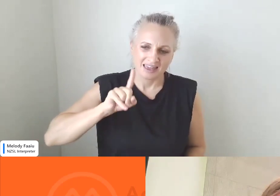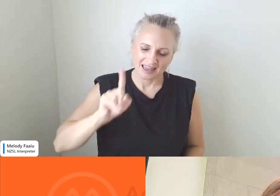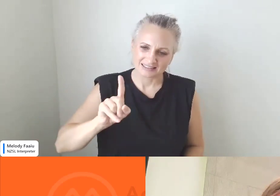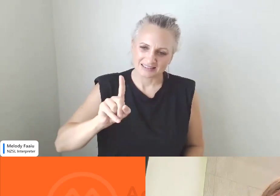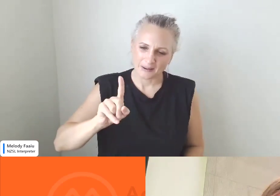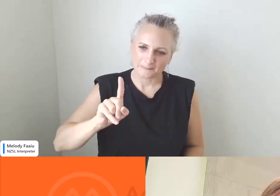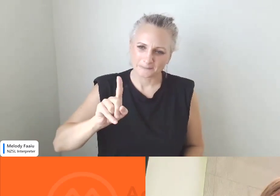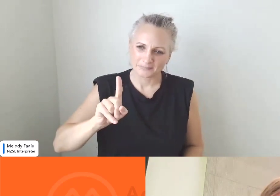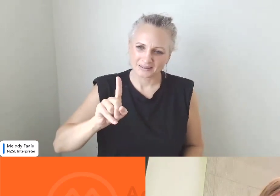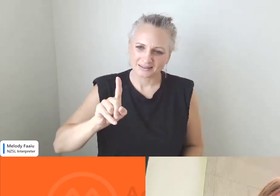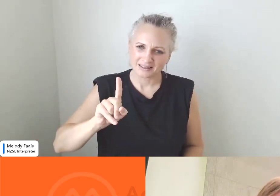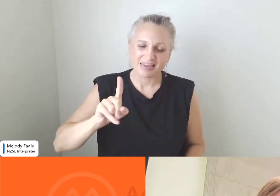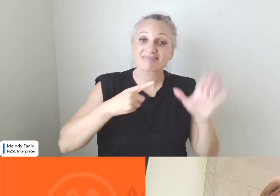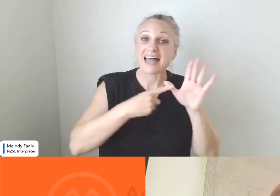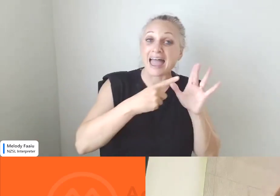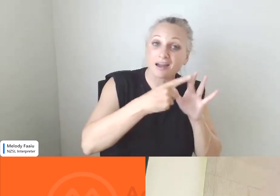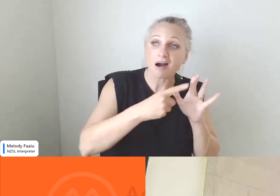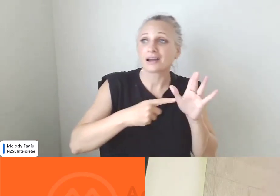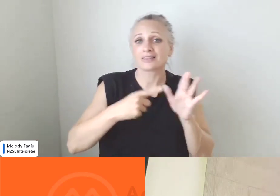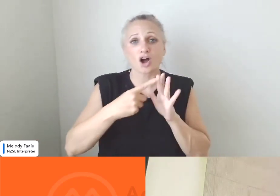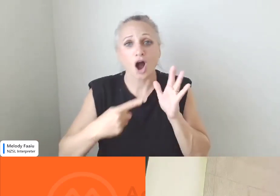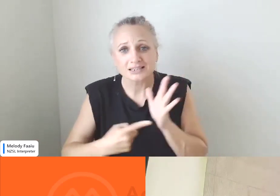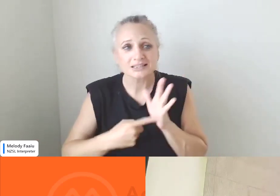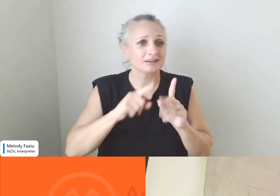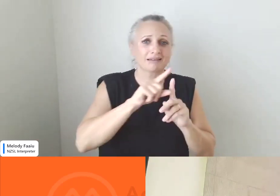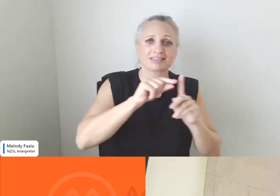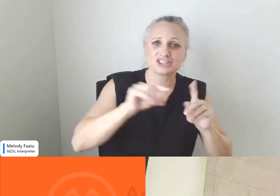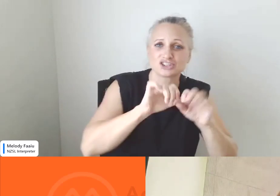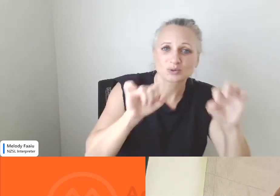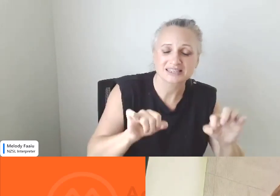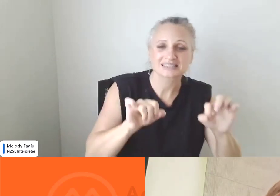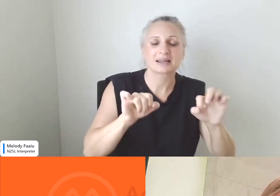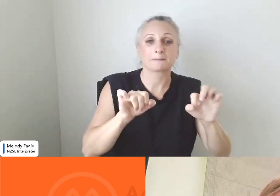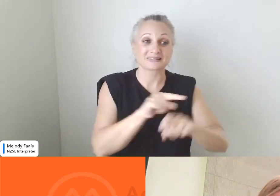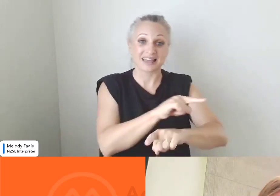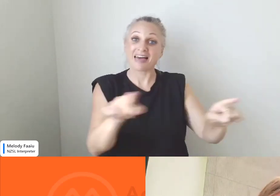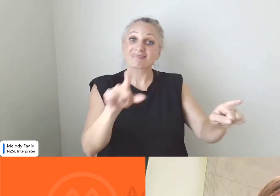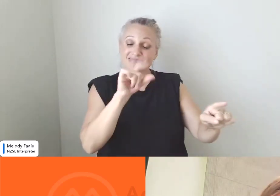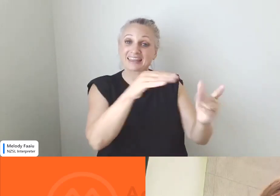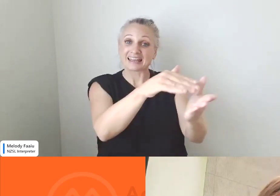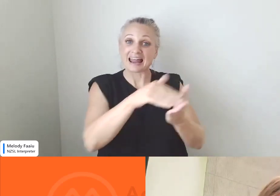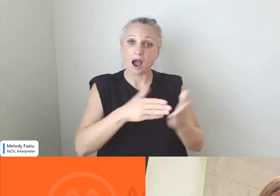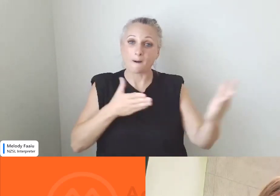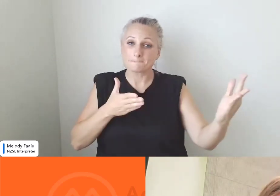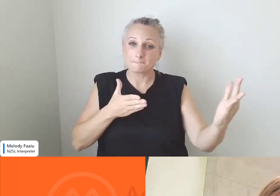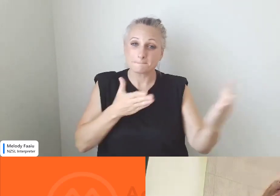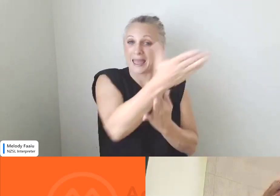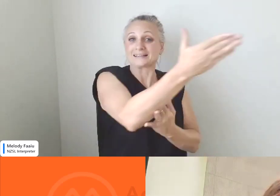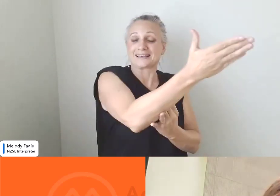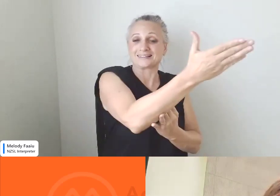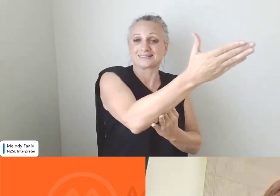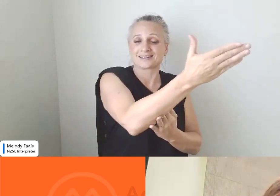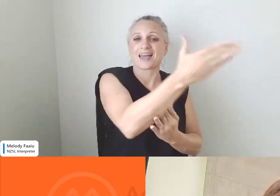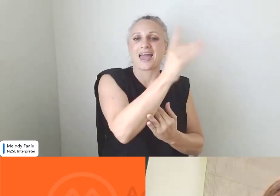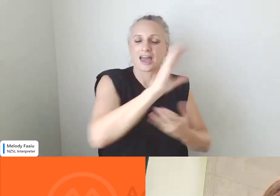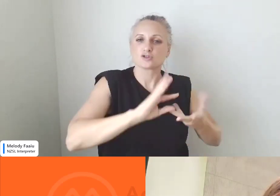it's, the AI and the IT and digital systems can help break barriers and create true inclusion and